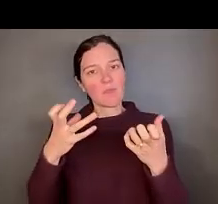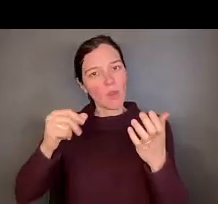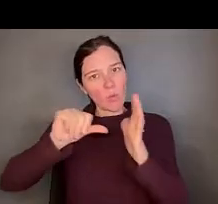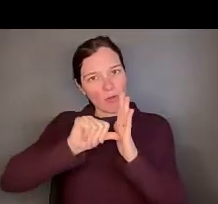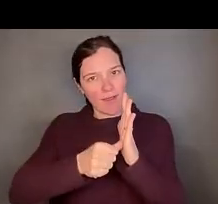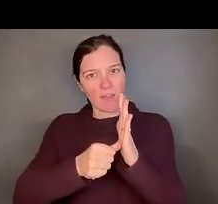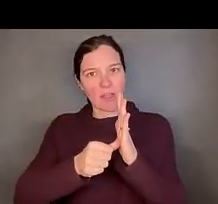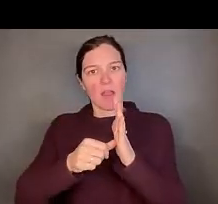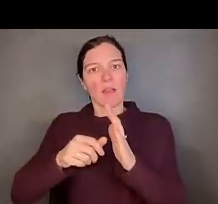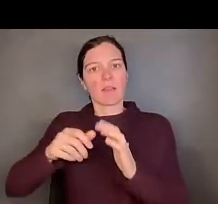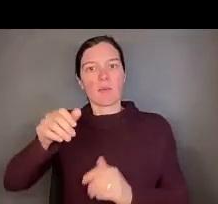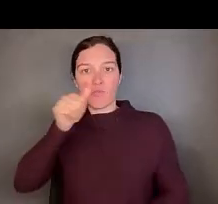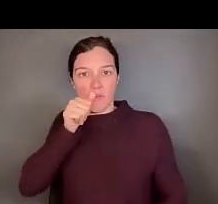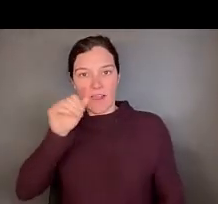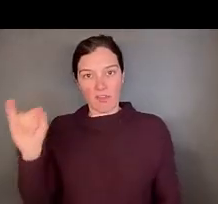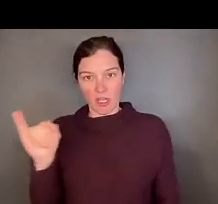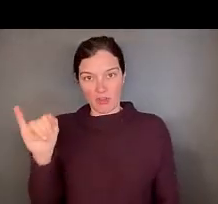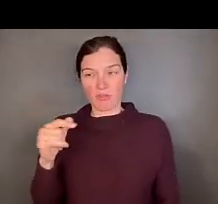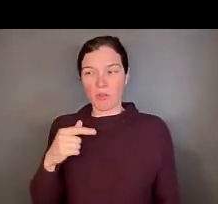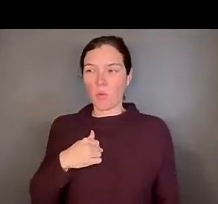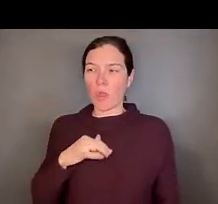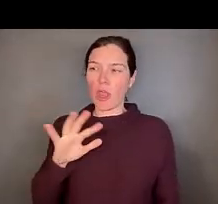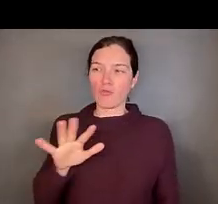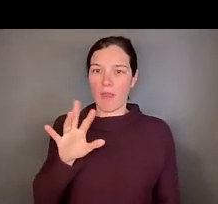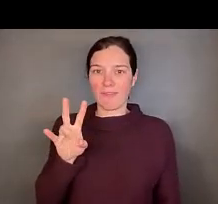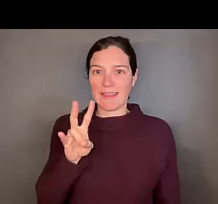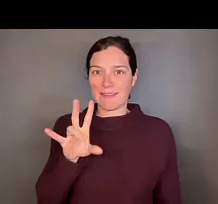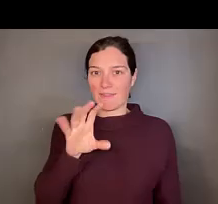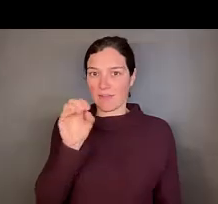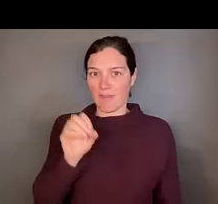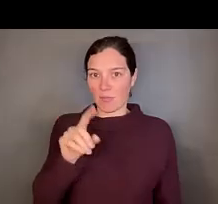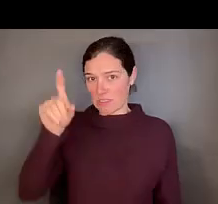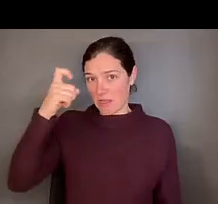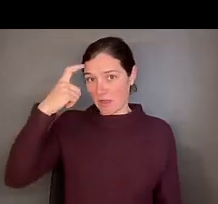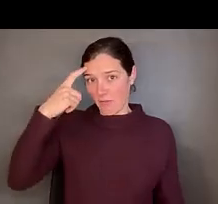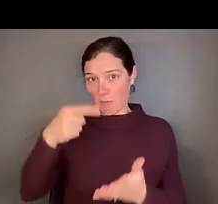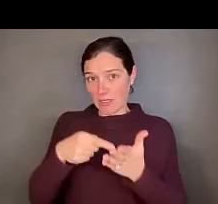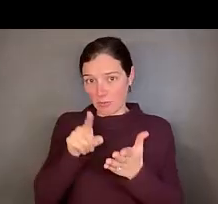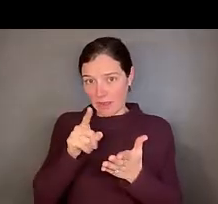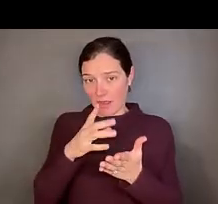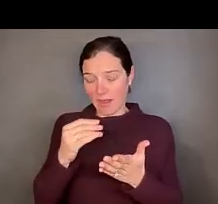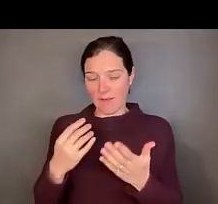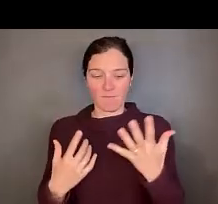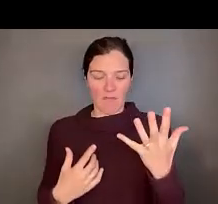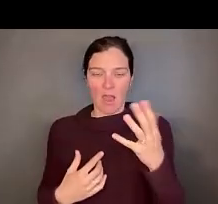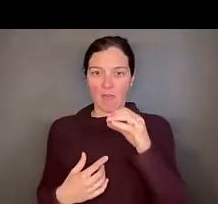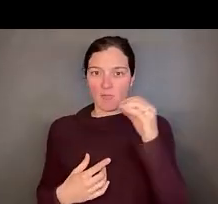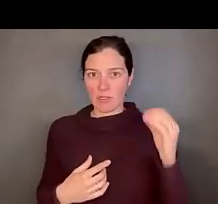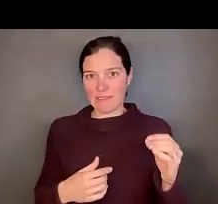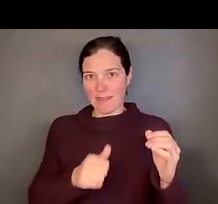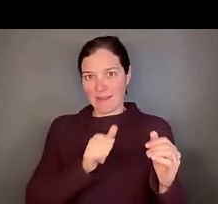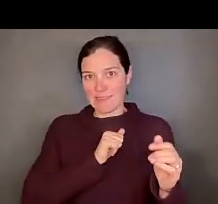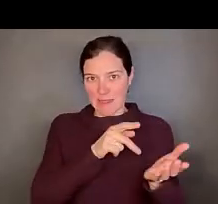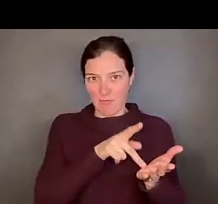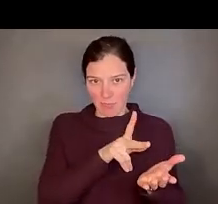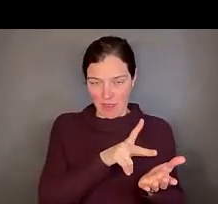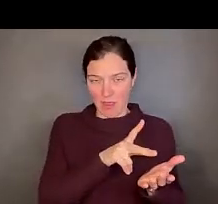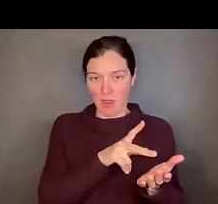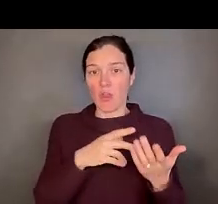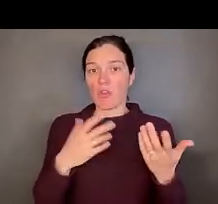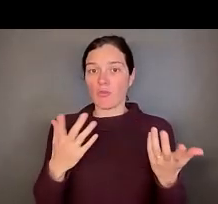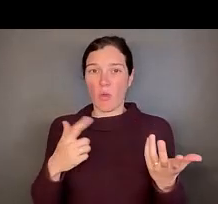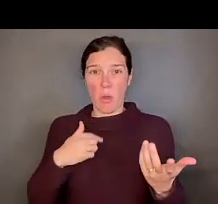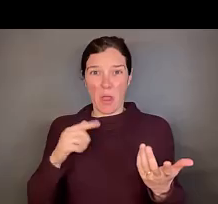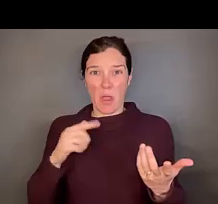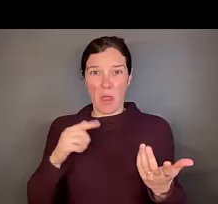the commercial payments, we're roughly 75% governmental payers and another 5% self-pay. So I